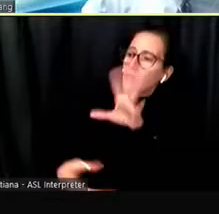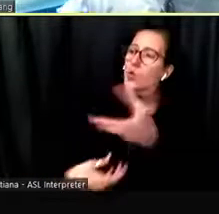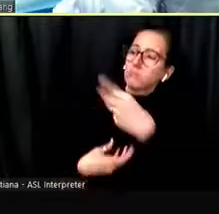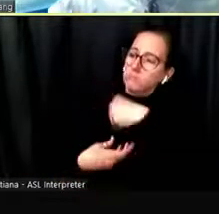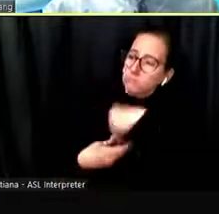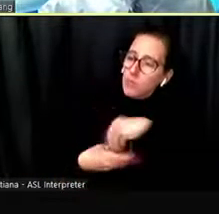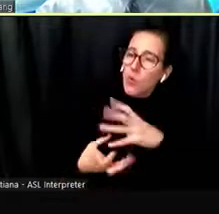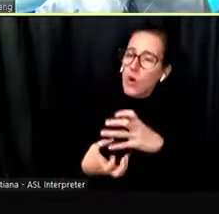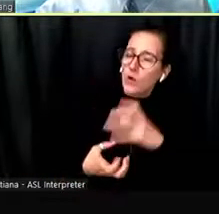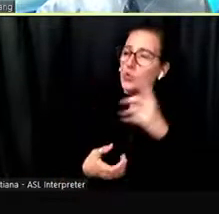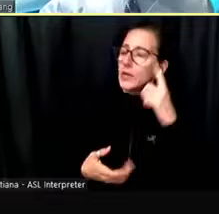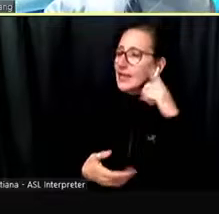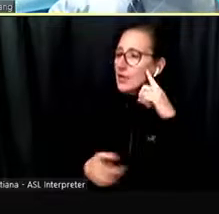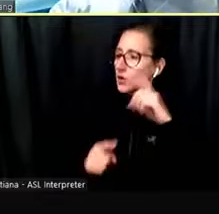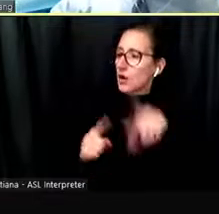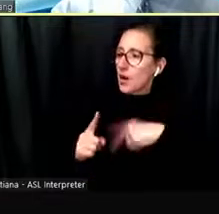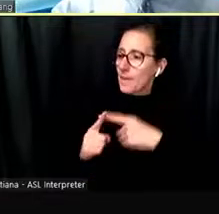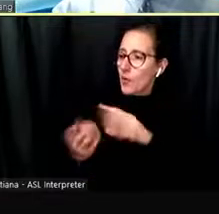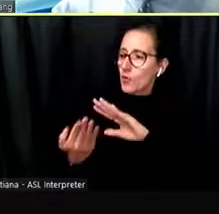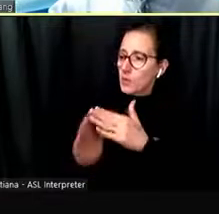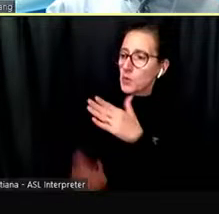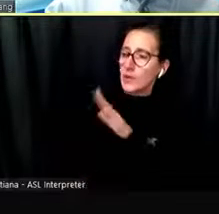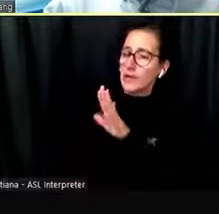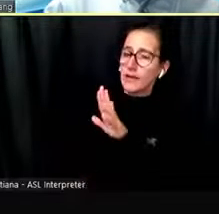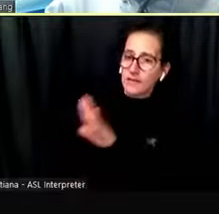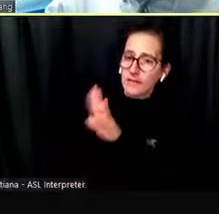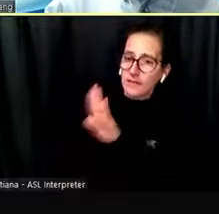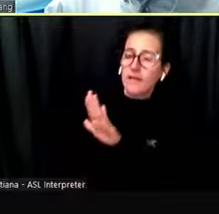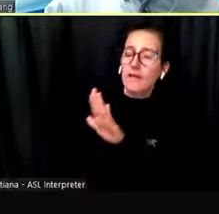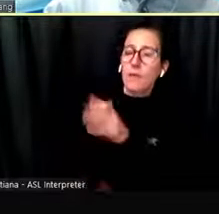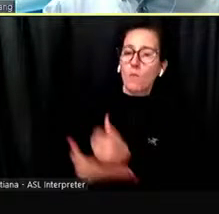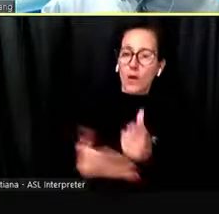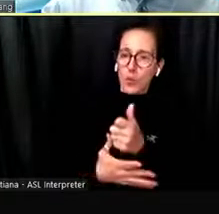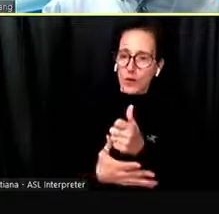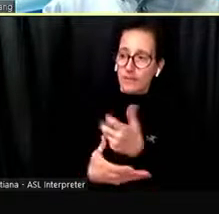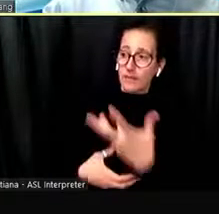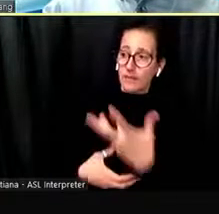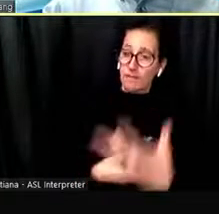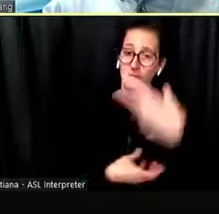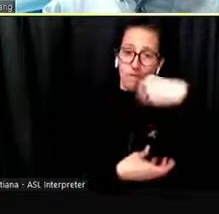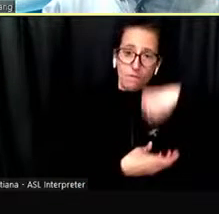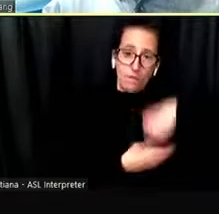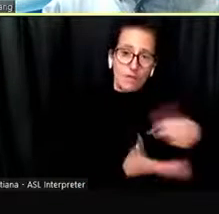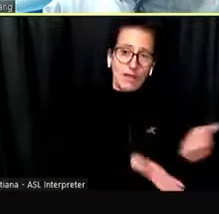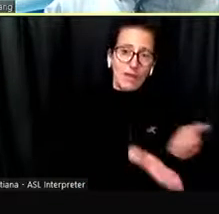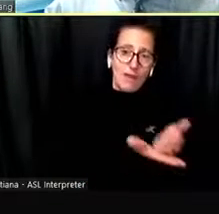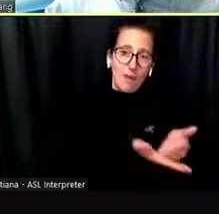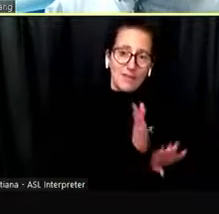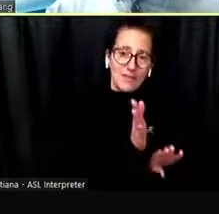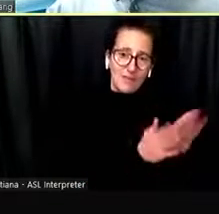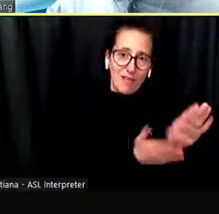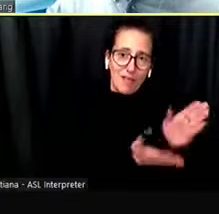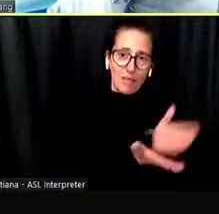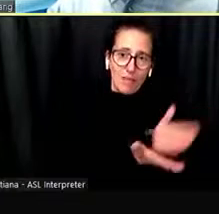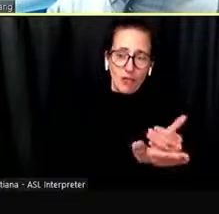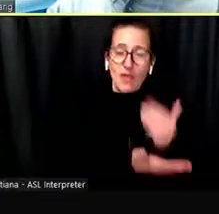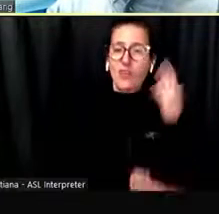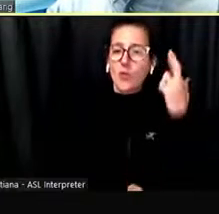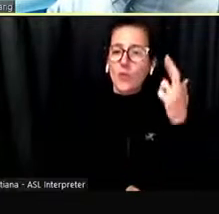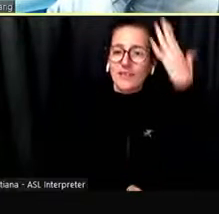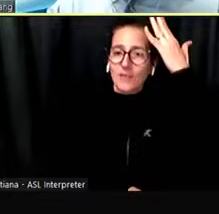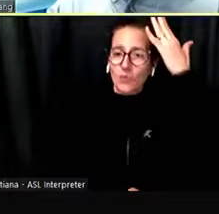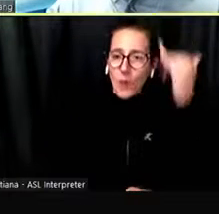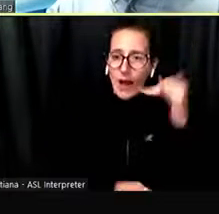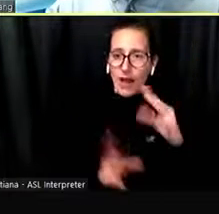the budget priority setting. And that is why we have this at this time. So in a way, this is actually the very beginning of the